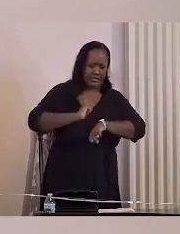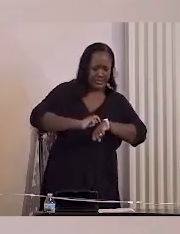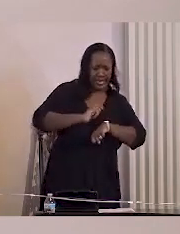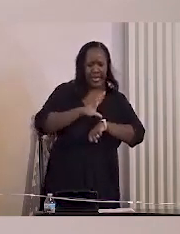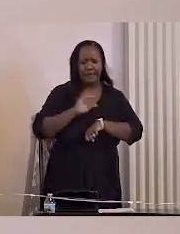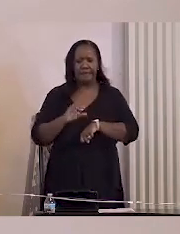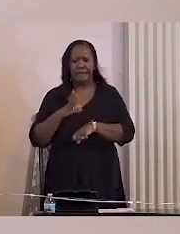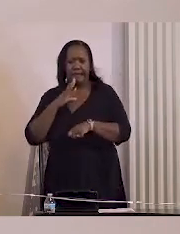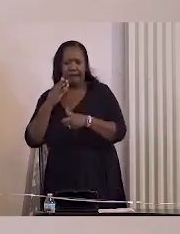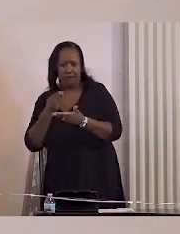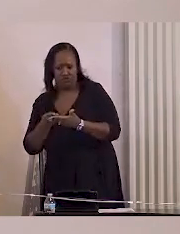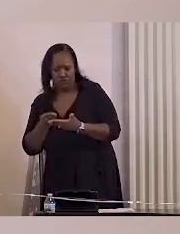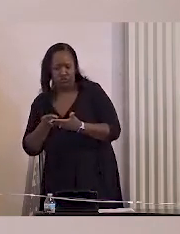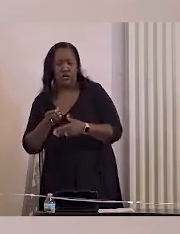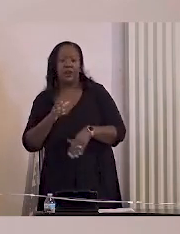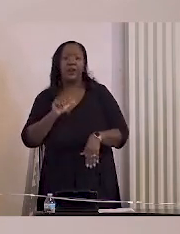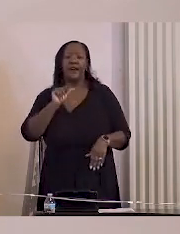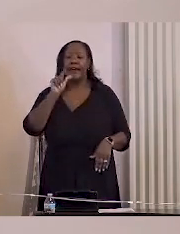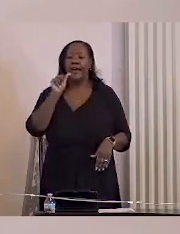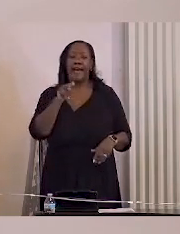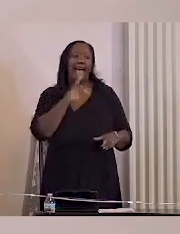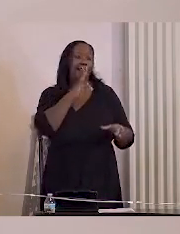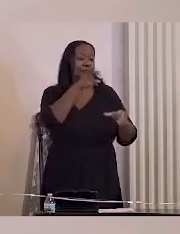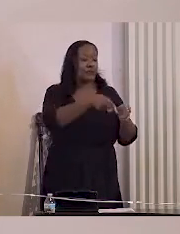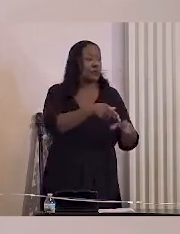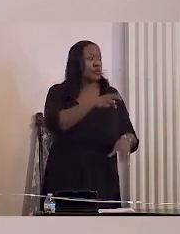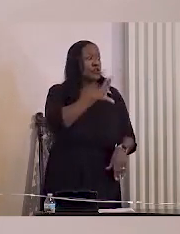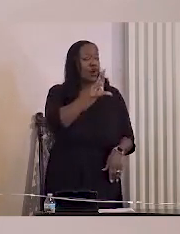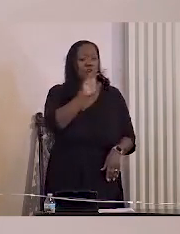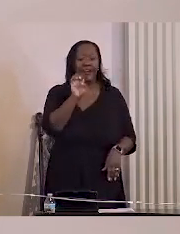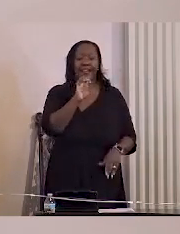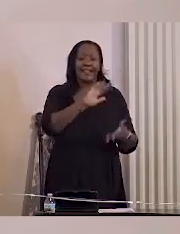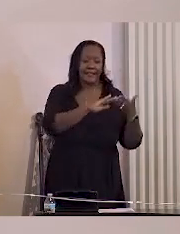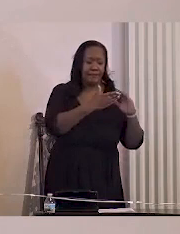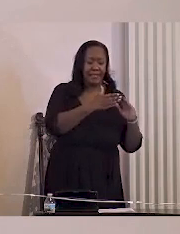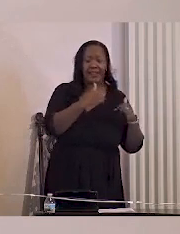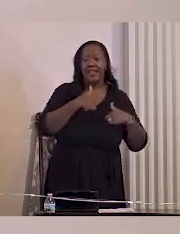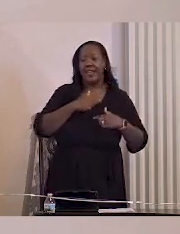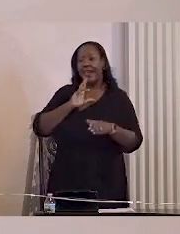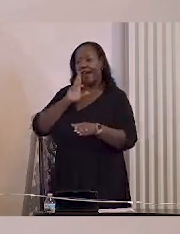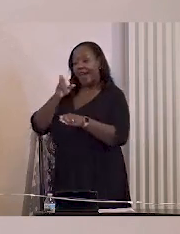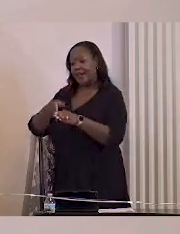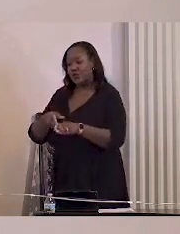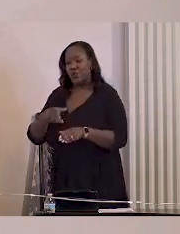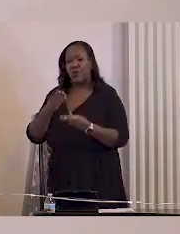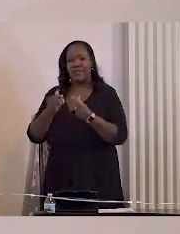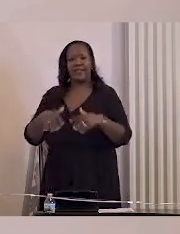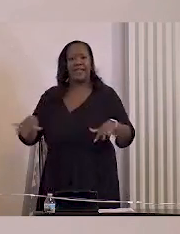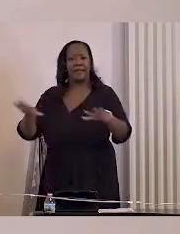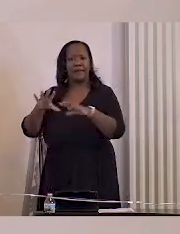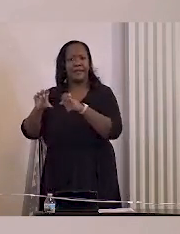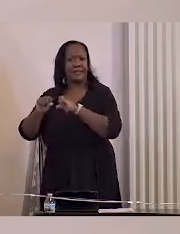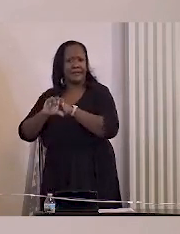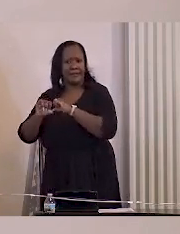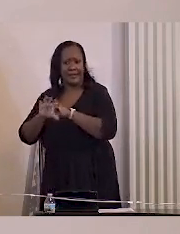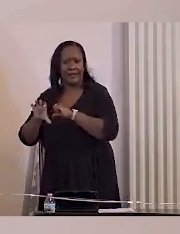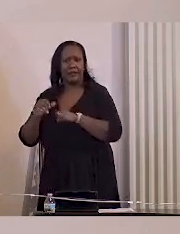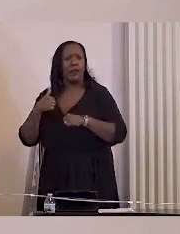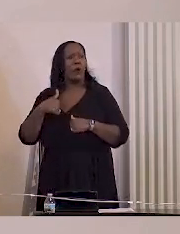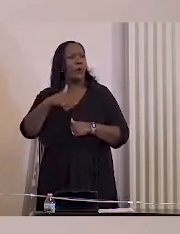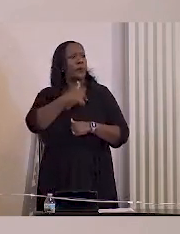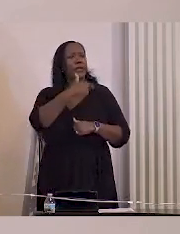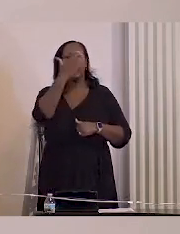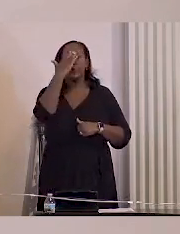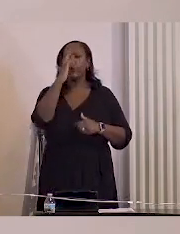and treasure. Alan joined the RE committee, and I joined the Canvas committee. We knew that